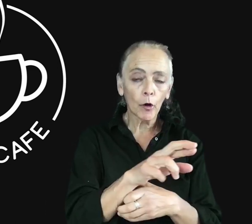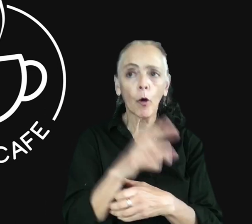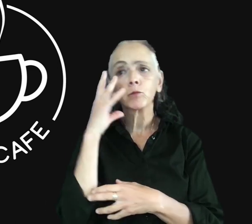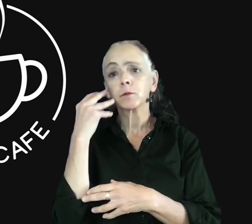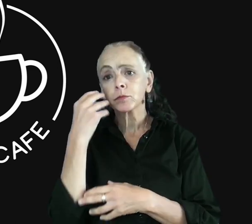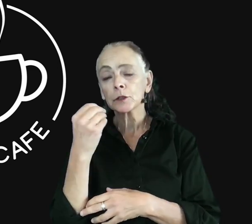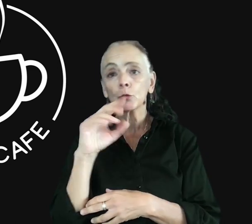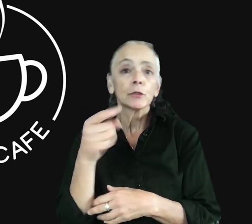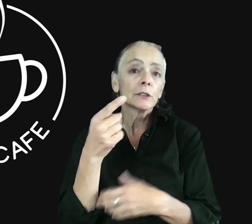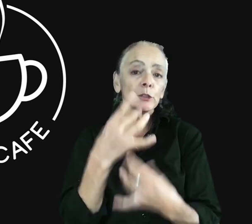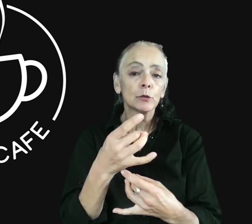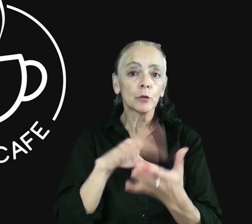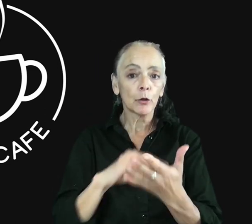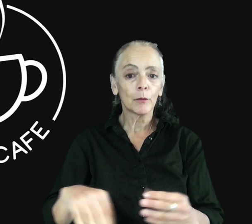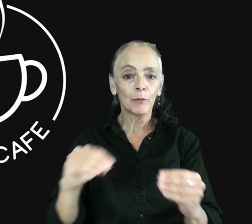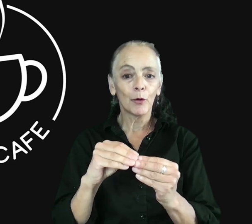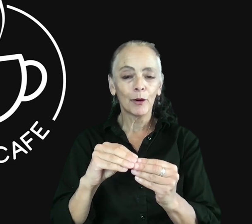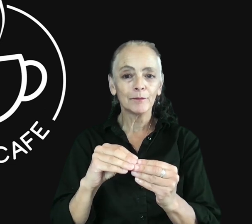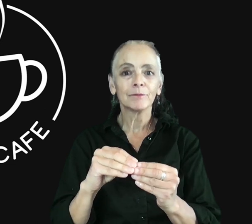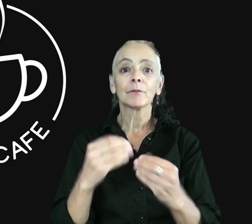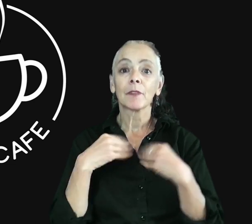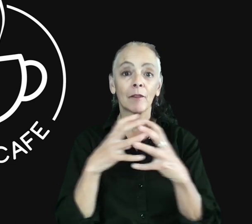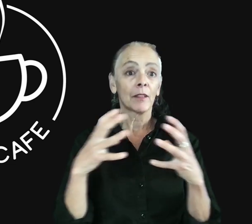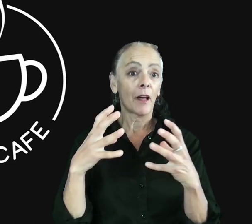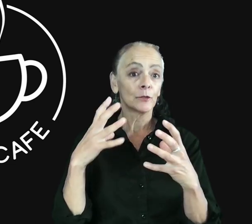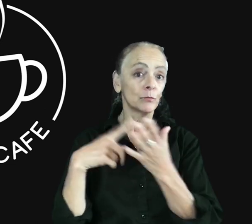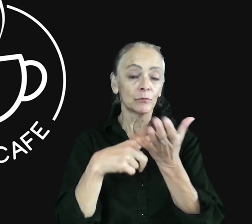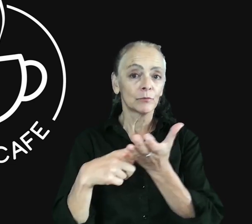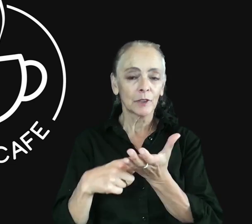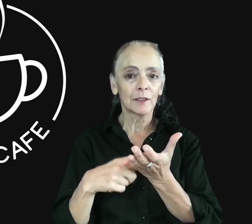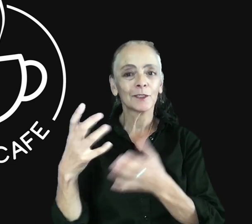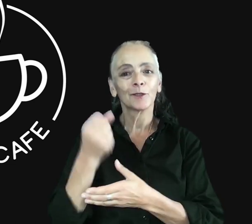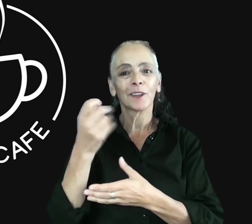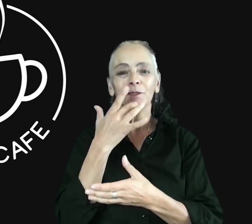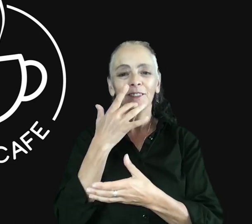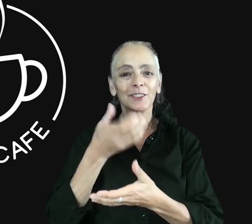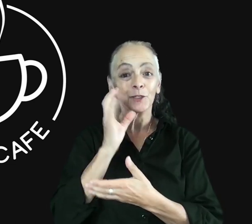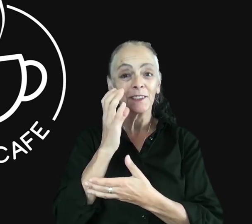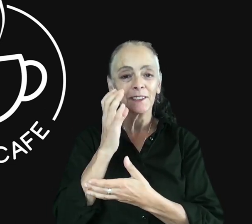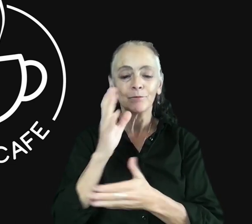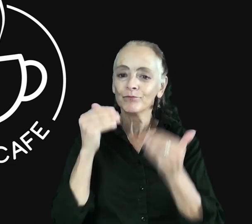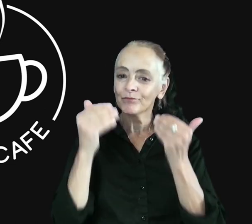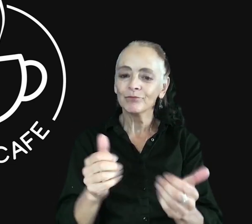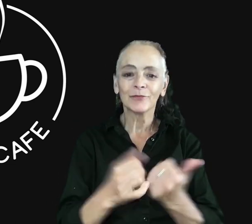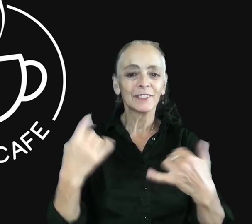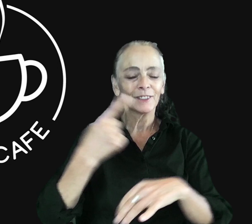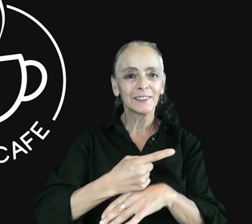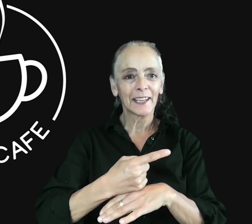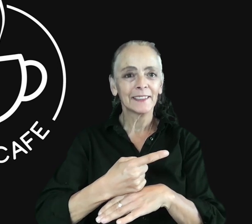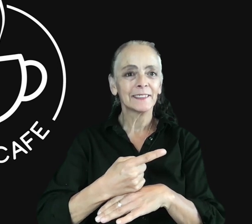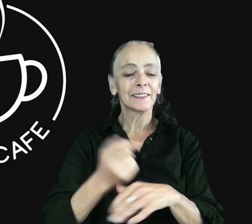simply interested in learning more we have a lot to talk about so grab your favorite drink and let's jump right in to today's episode